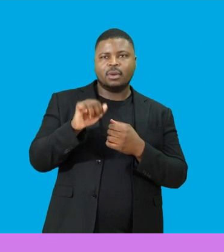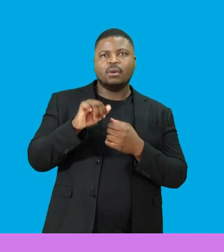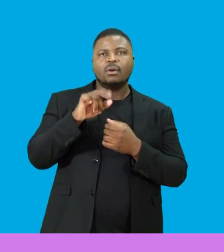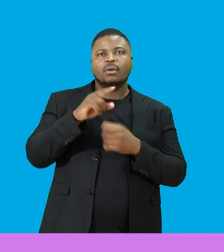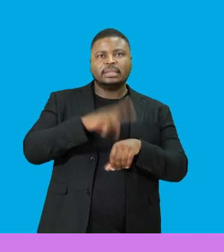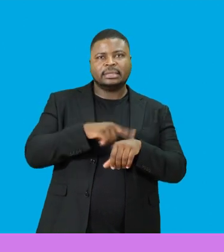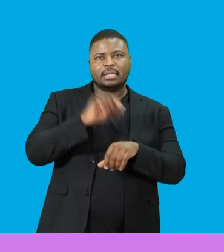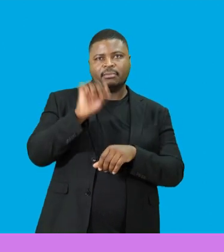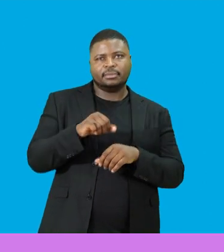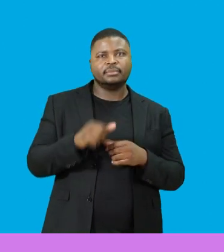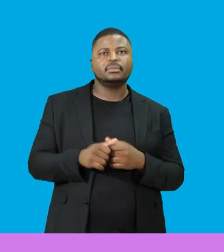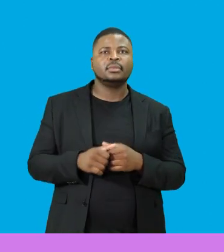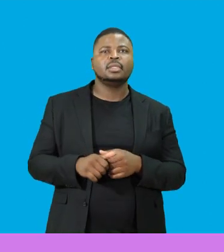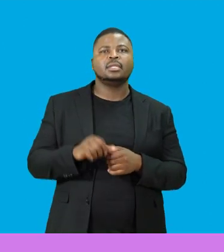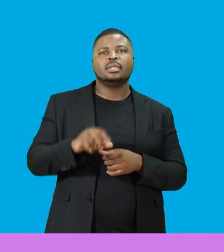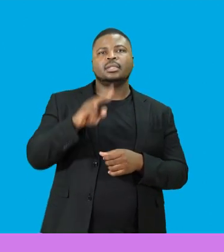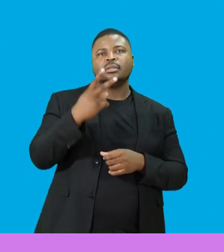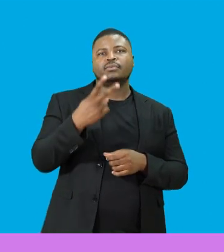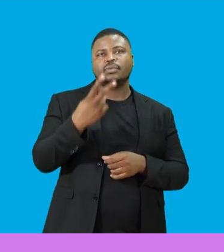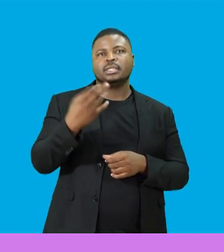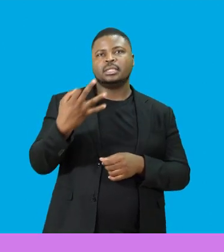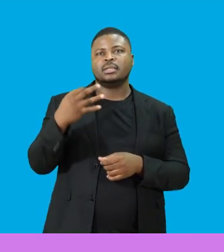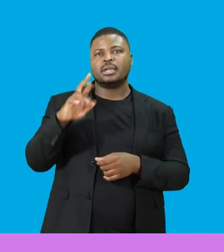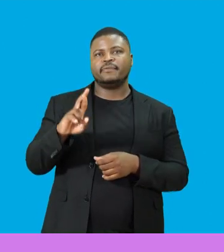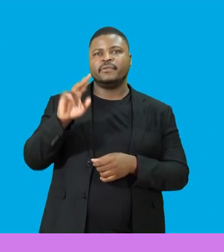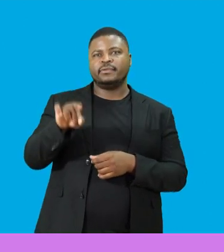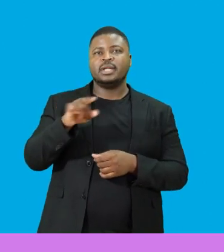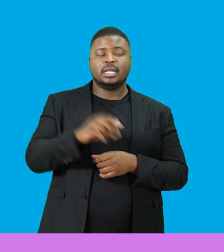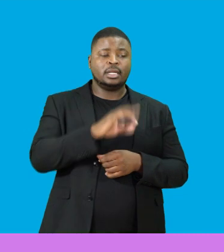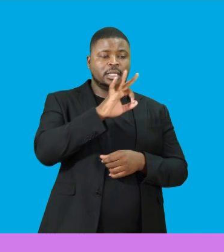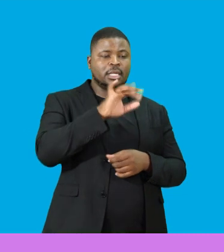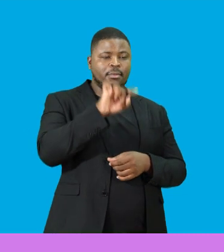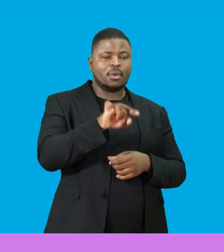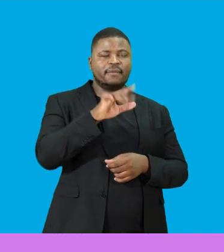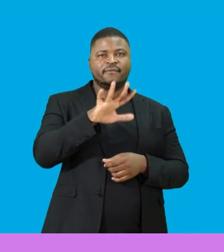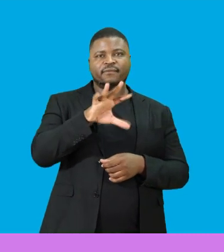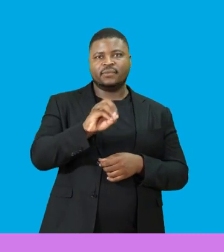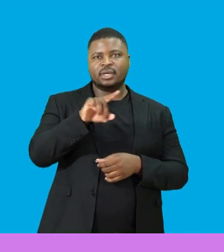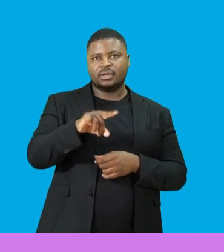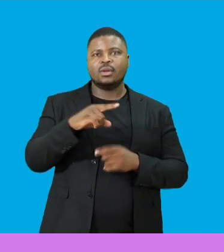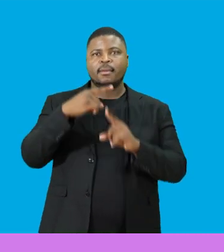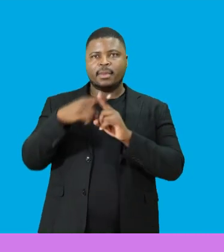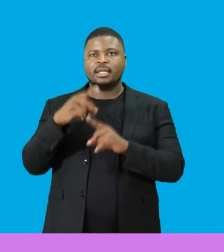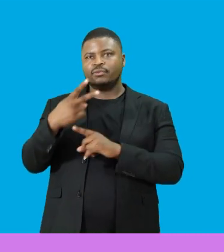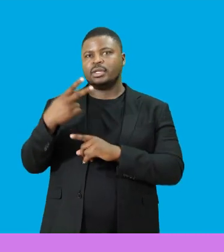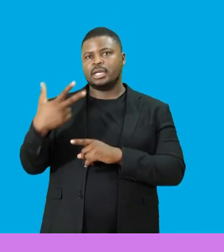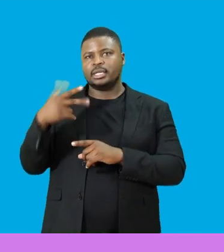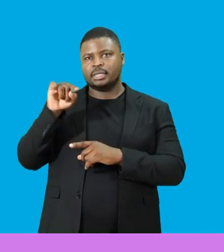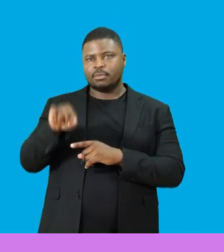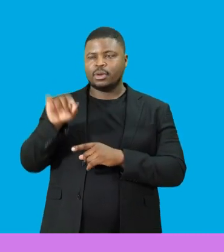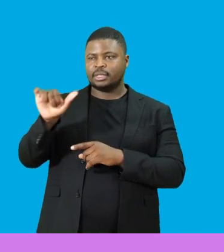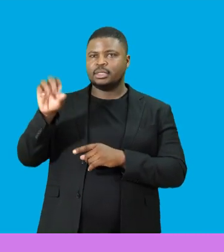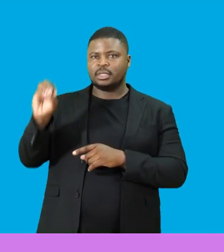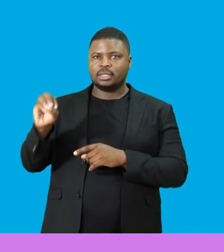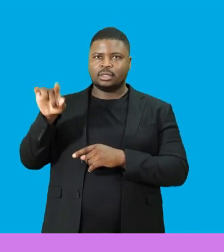questions. So we add this 3 rand 50. So what is 28 rand 60 cent plus 3 rand 50? 28 rand 60